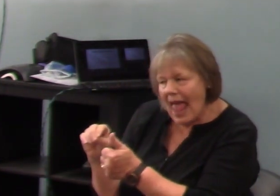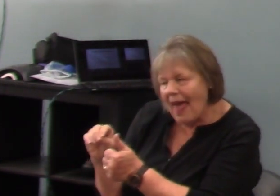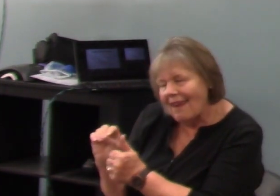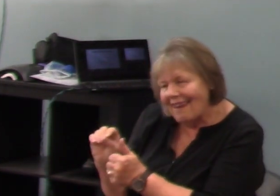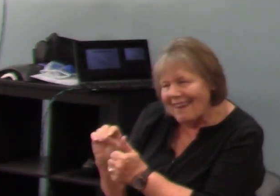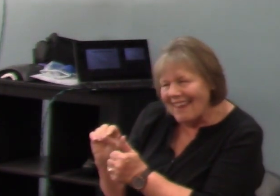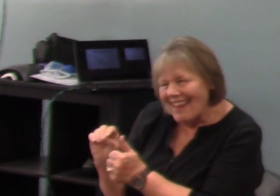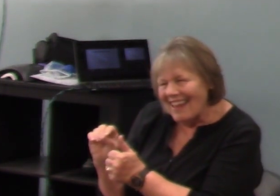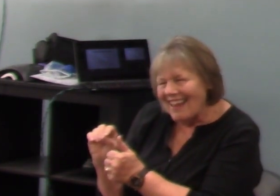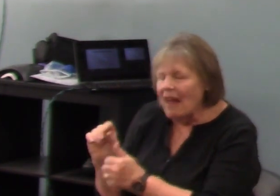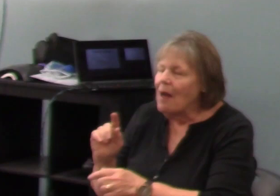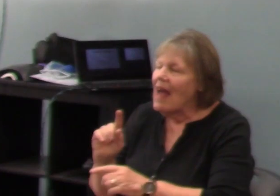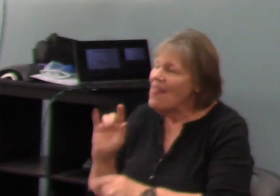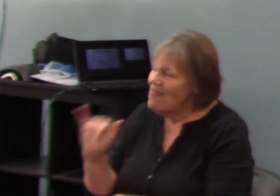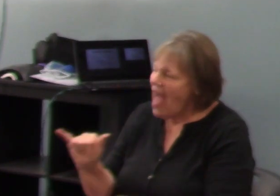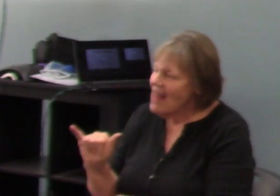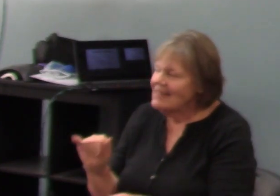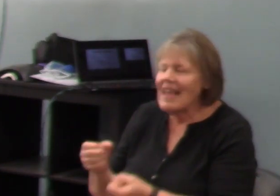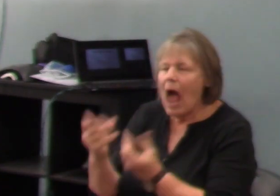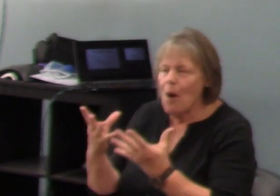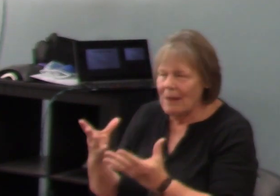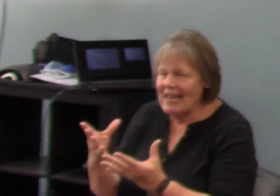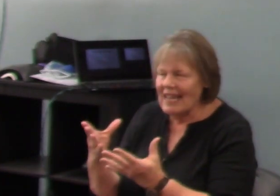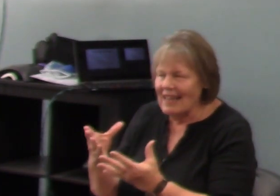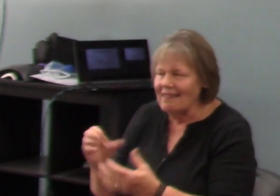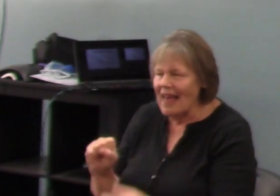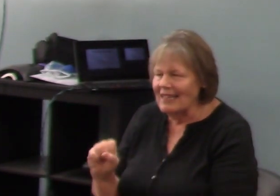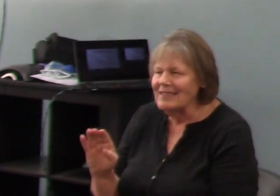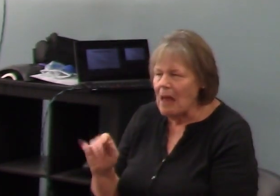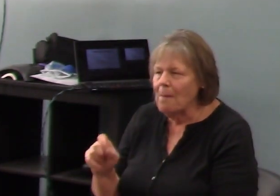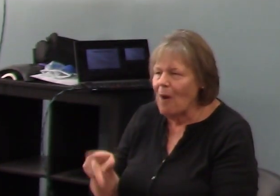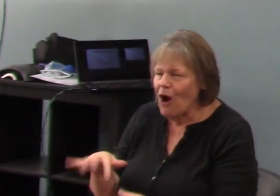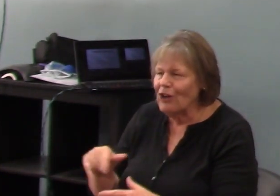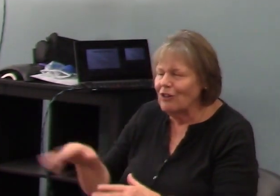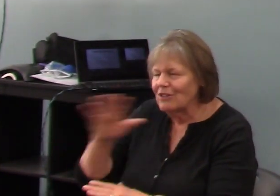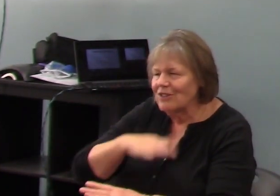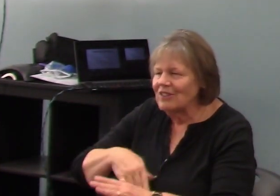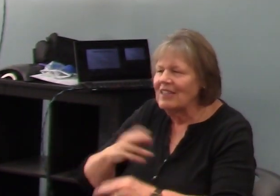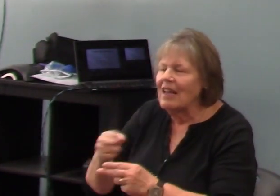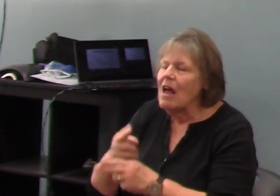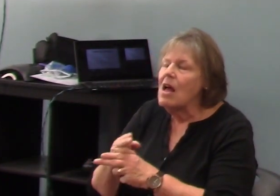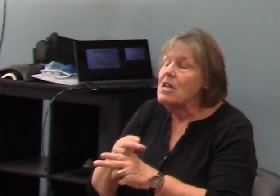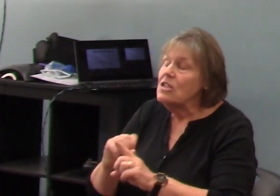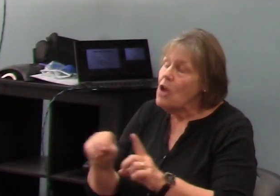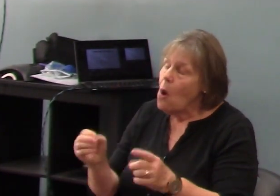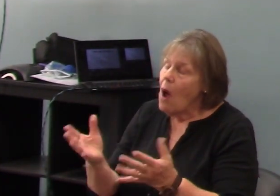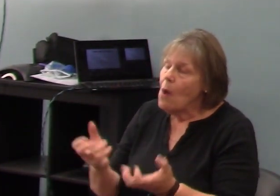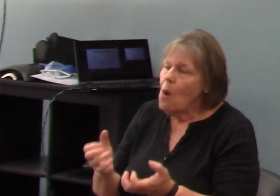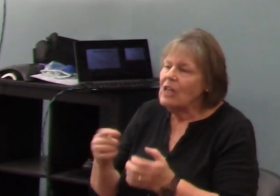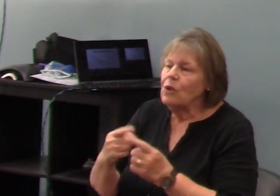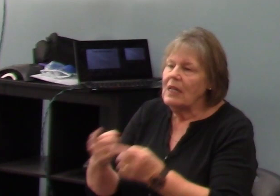of the subatomic particles in the whole universe. So when I start talking about some big numbers, I want to give you some reference points.